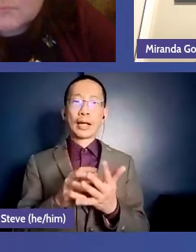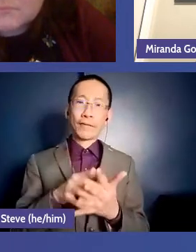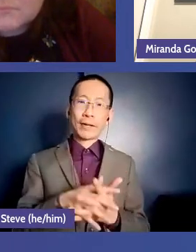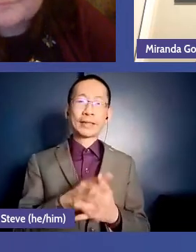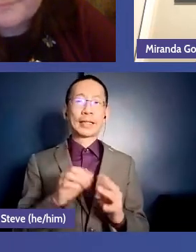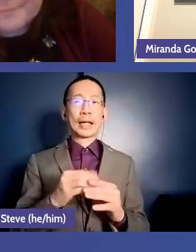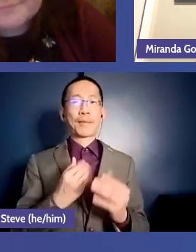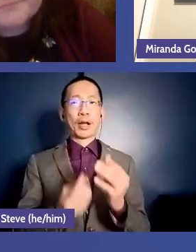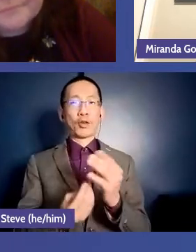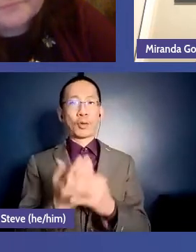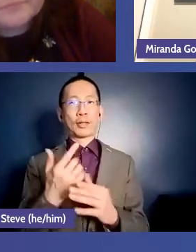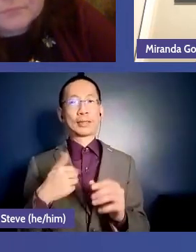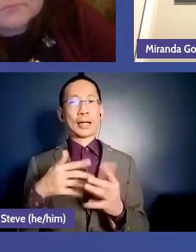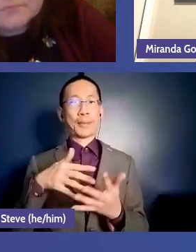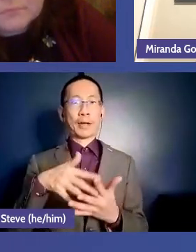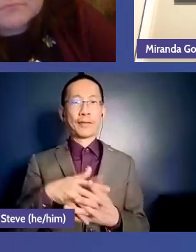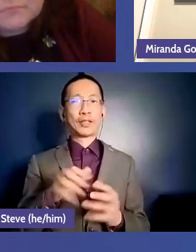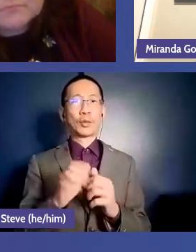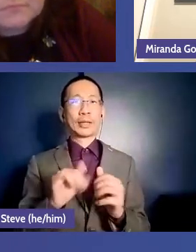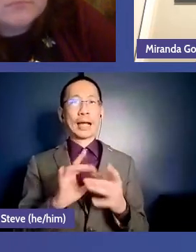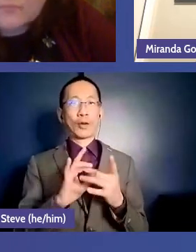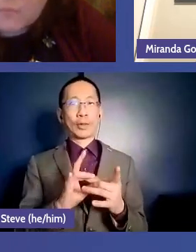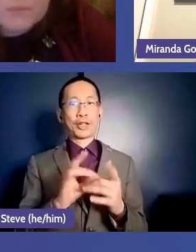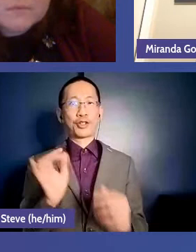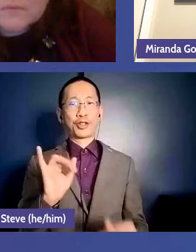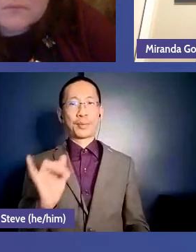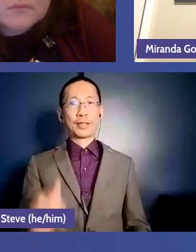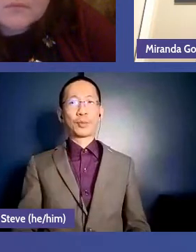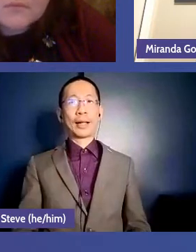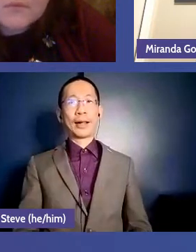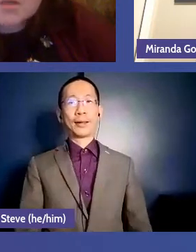growth. So I'm invested in that relationship as well.